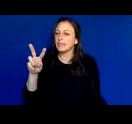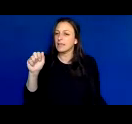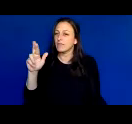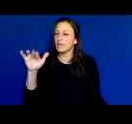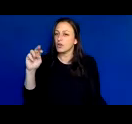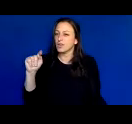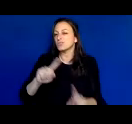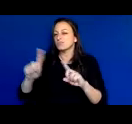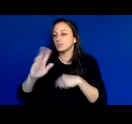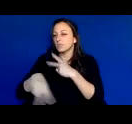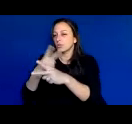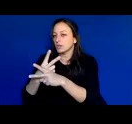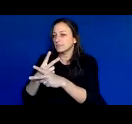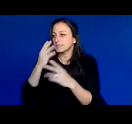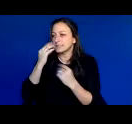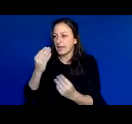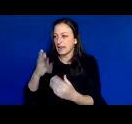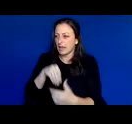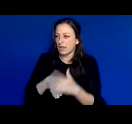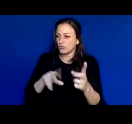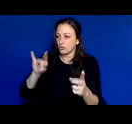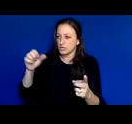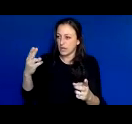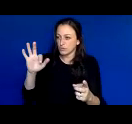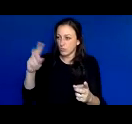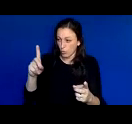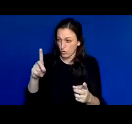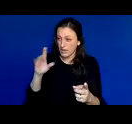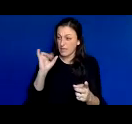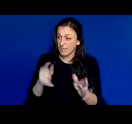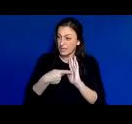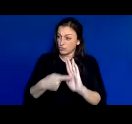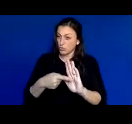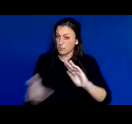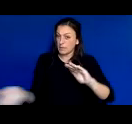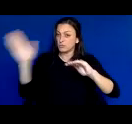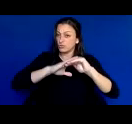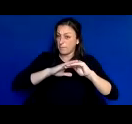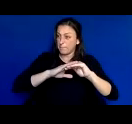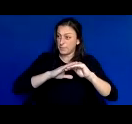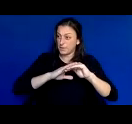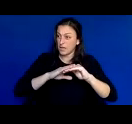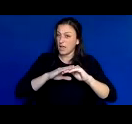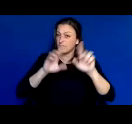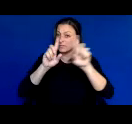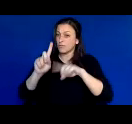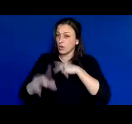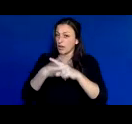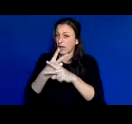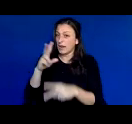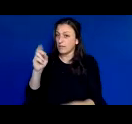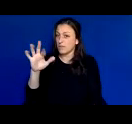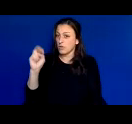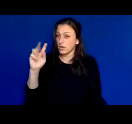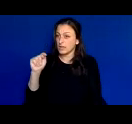that's on your dashboard, and it showed a big jump in variant cases between Tuesday